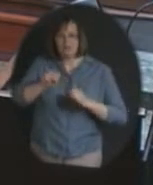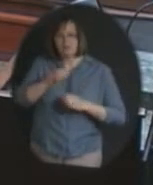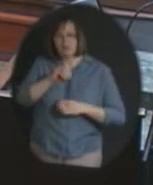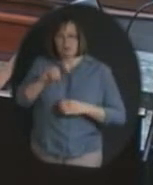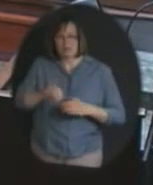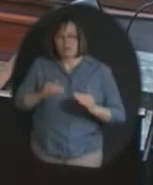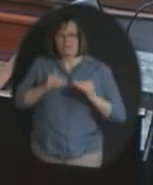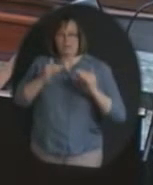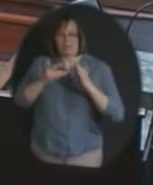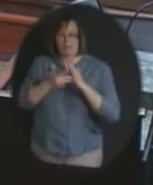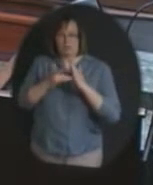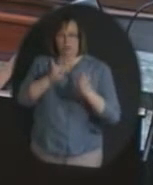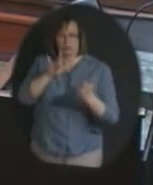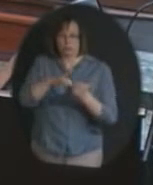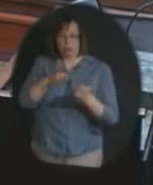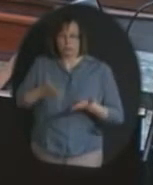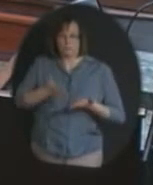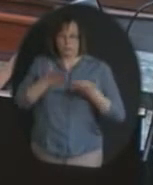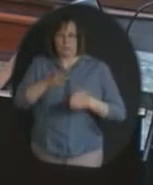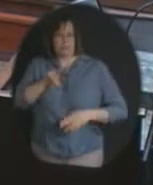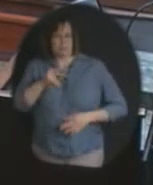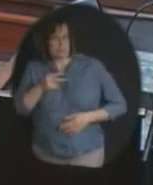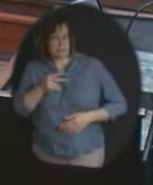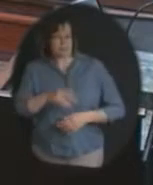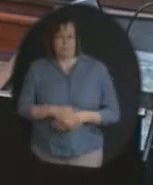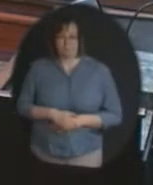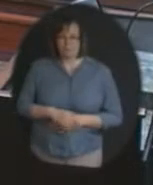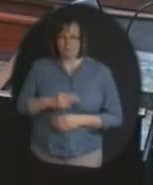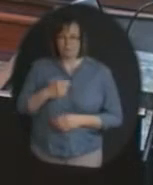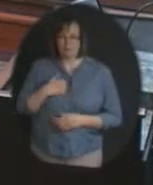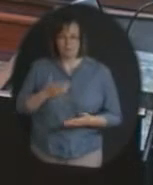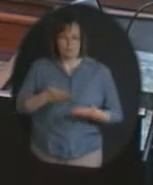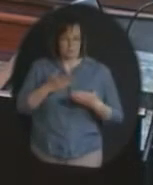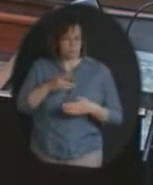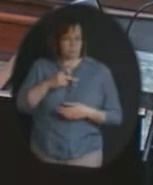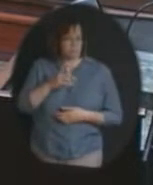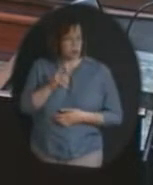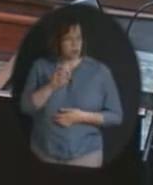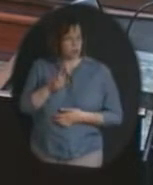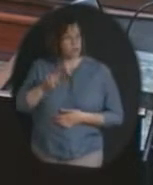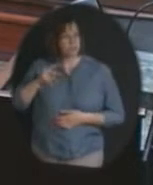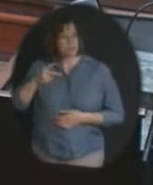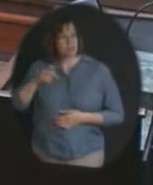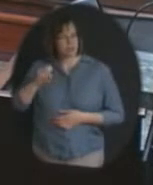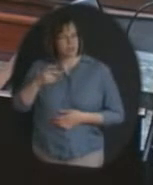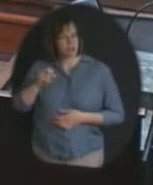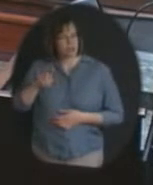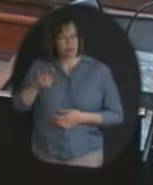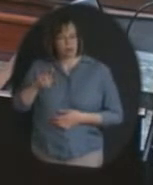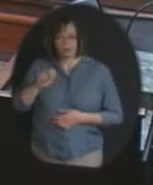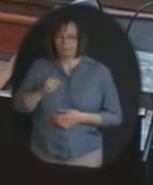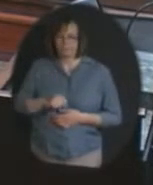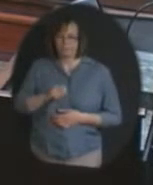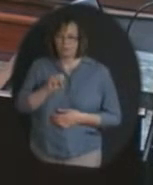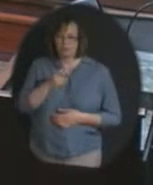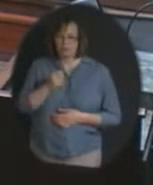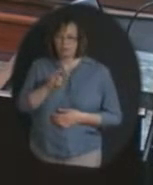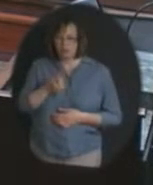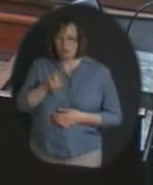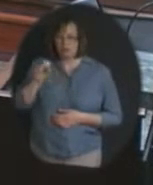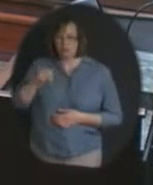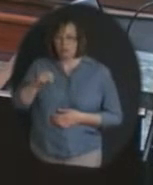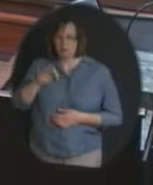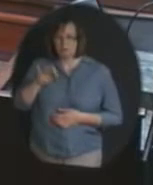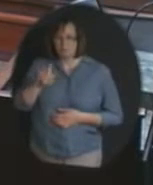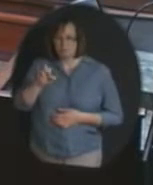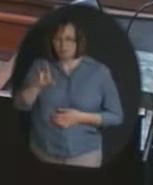Center as presented. Second. Ms. Hibbs, I have a motion by Mr. Parker and a second by Mr. Scheer. Would you call the roll, please? Mr. Scheer? Yes.